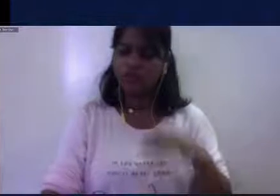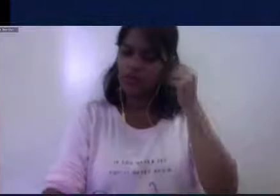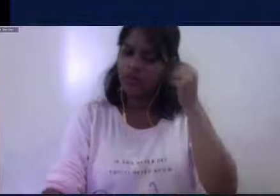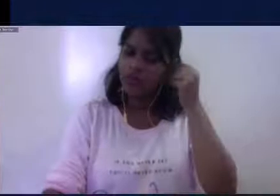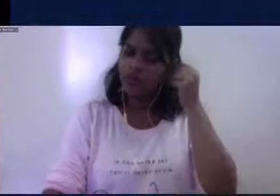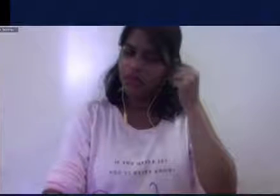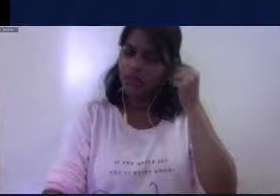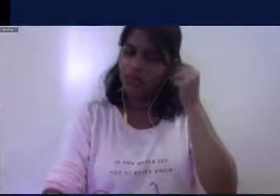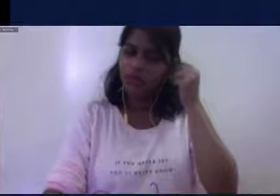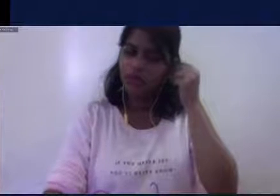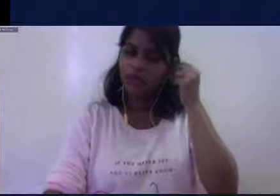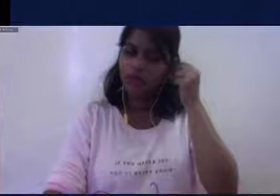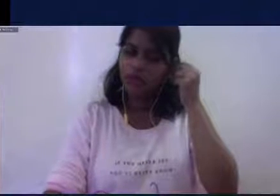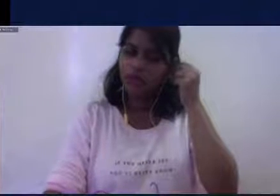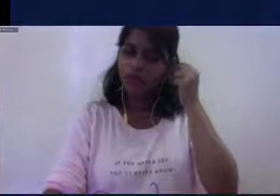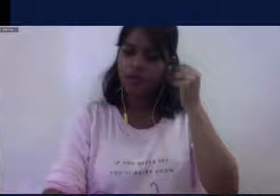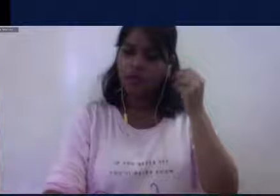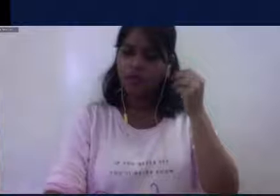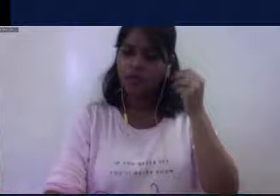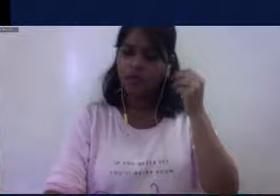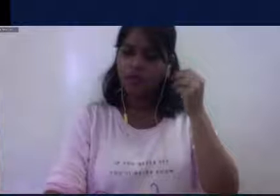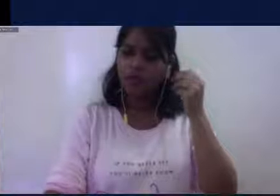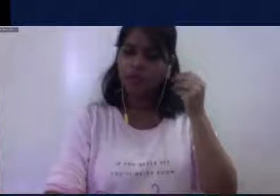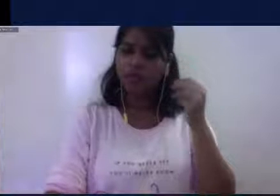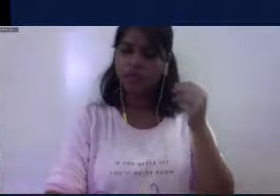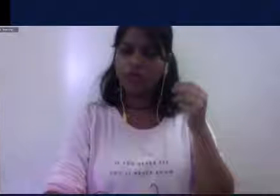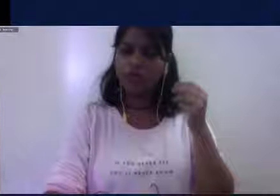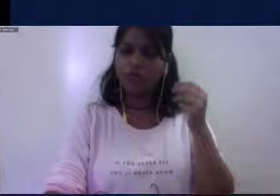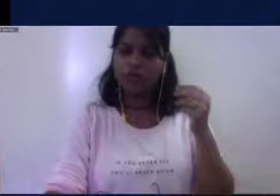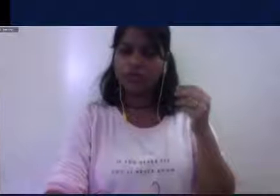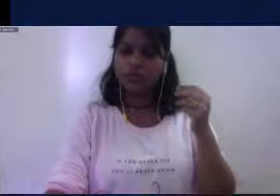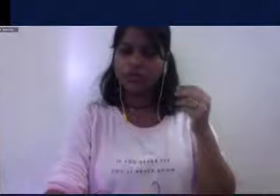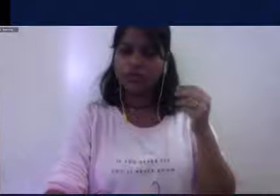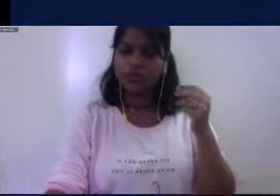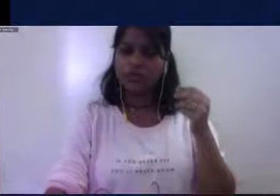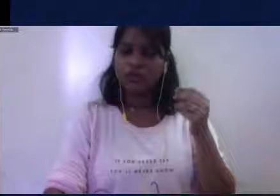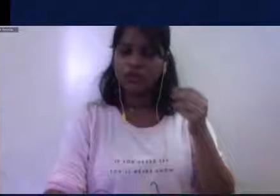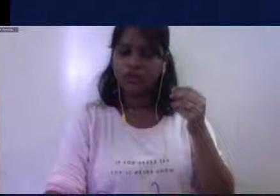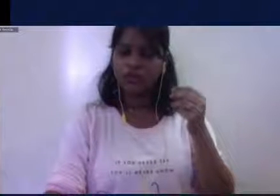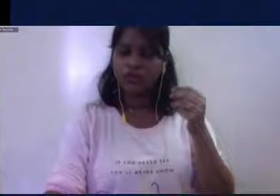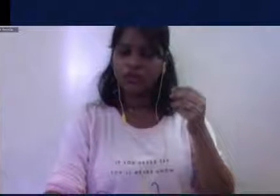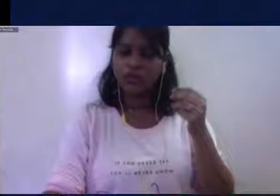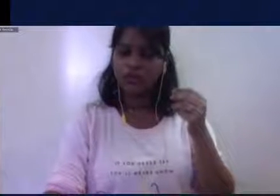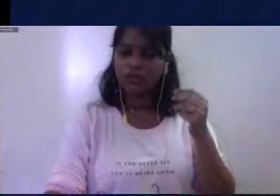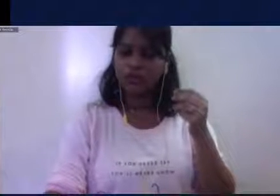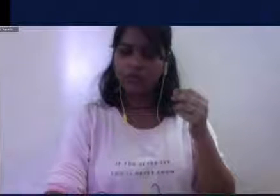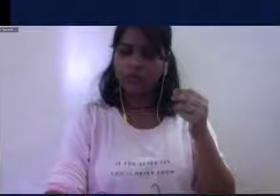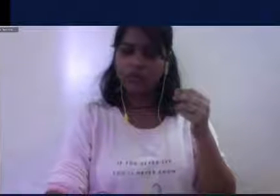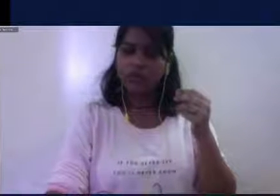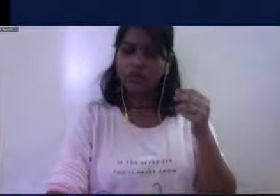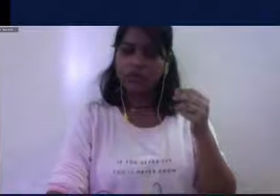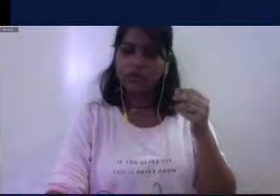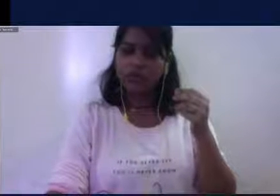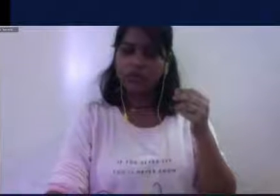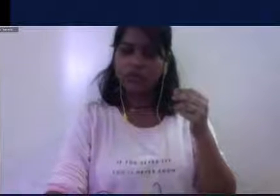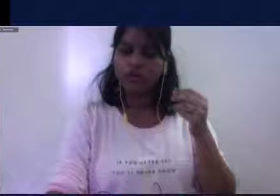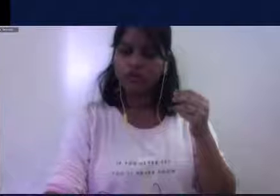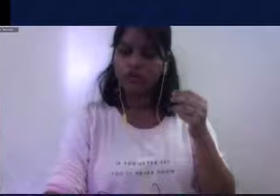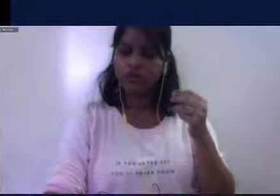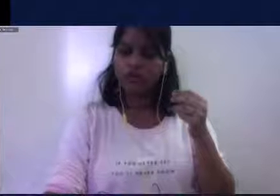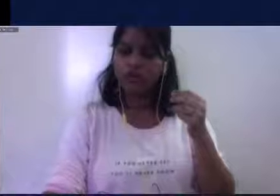days when the lady's housemaid would be absent. Why did we choose that? Because we wanted to